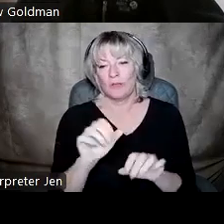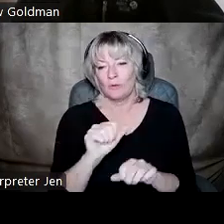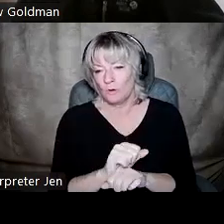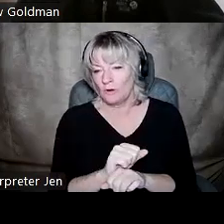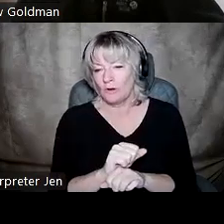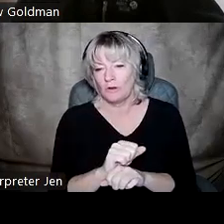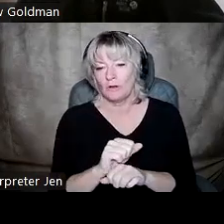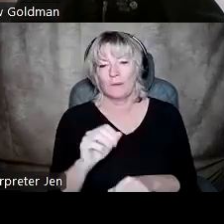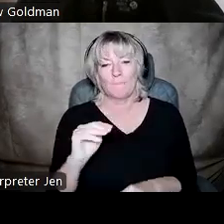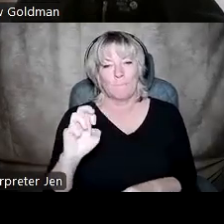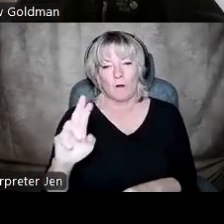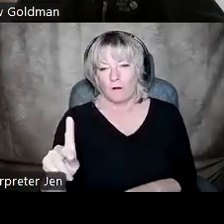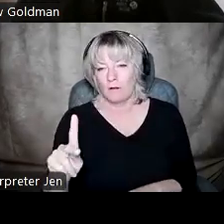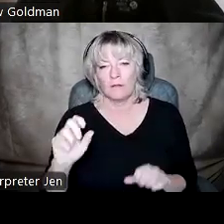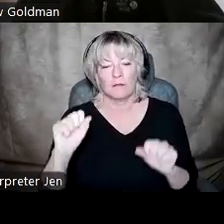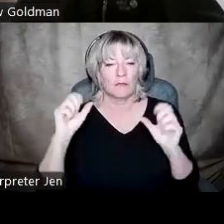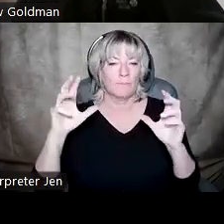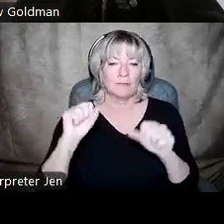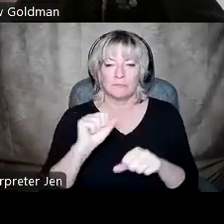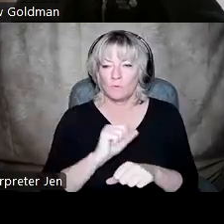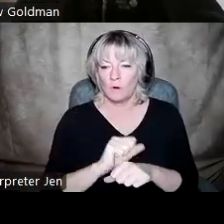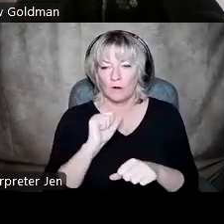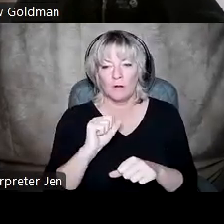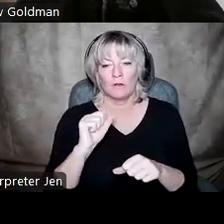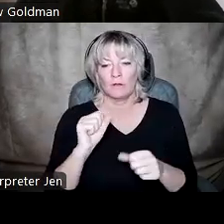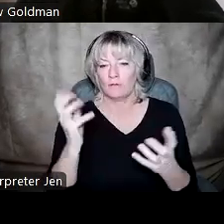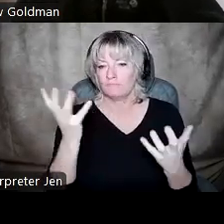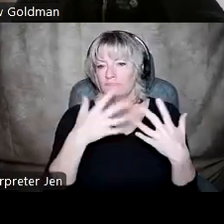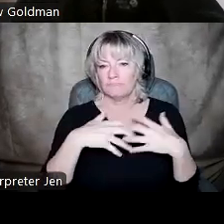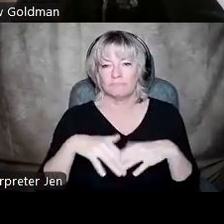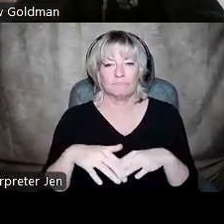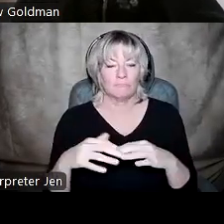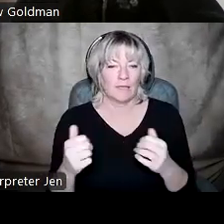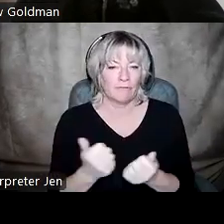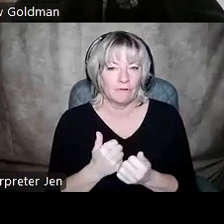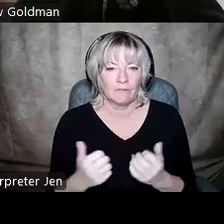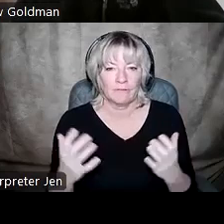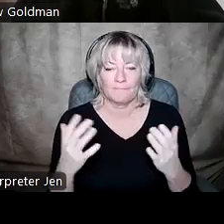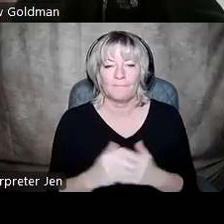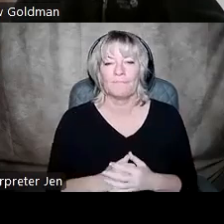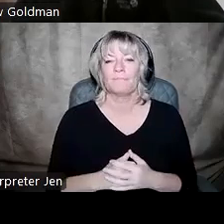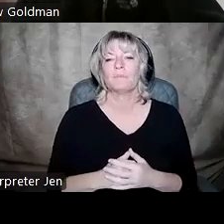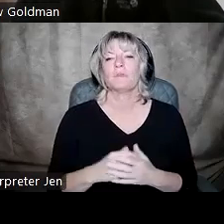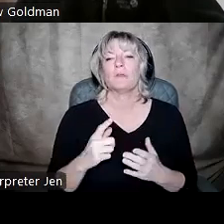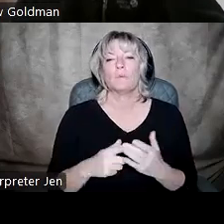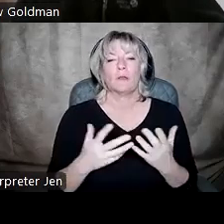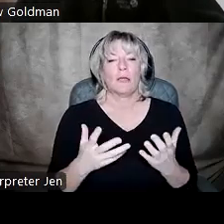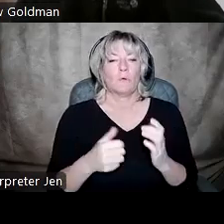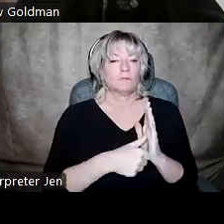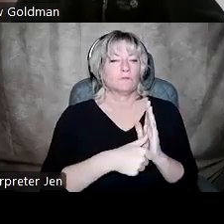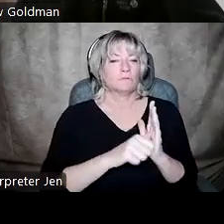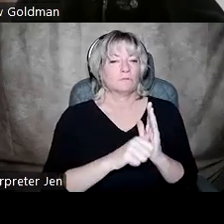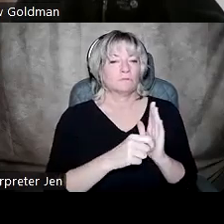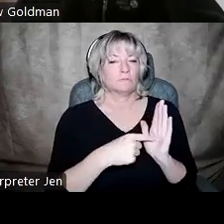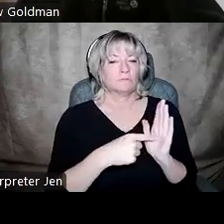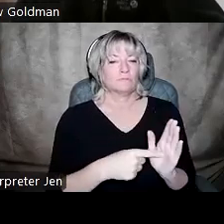just amazing work making this all come together. What I want to highlight from this is